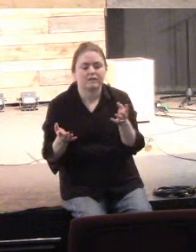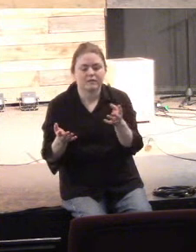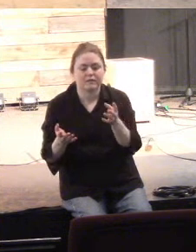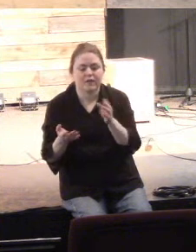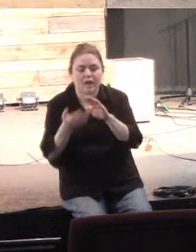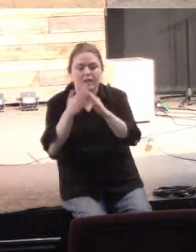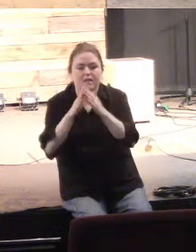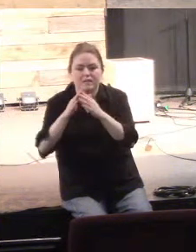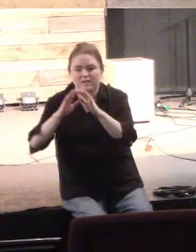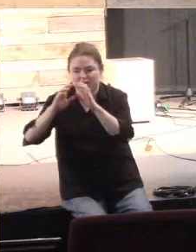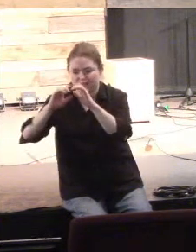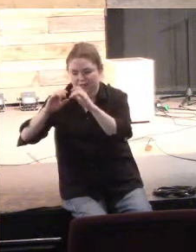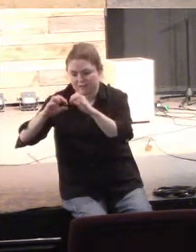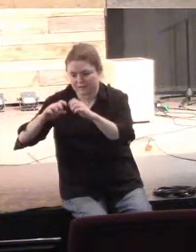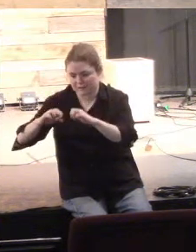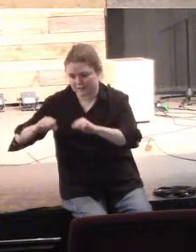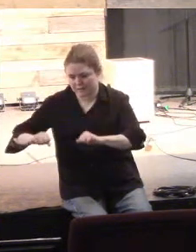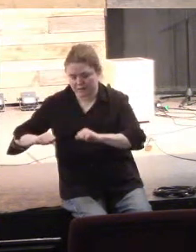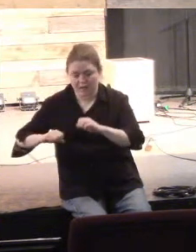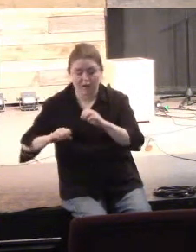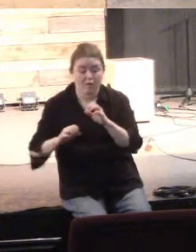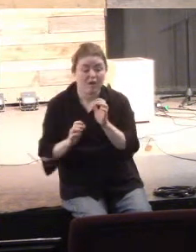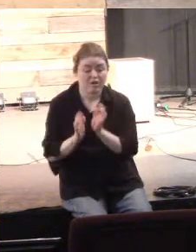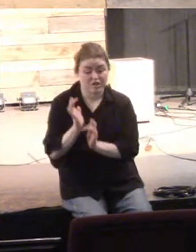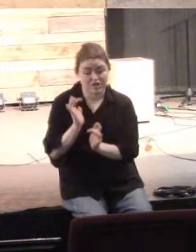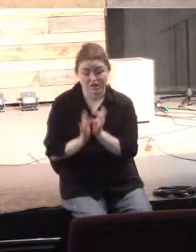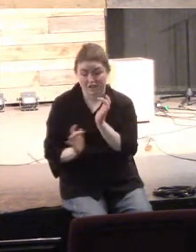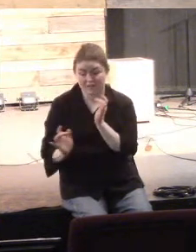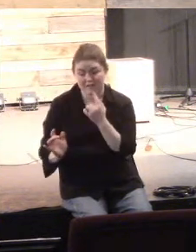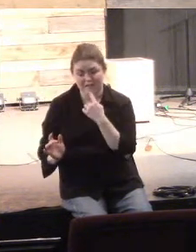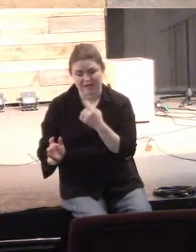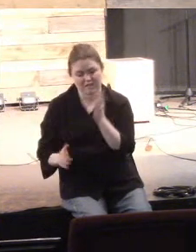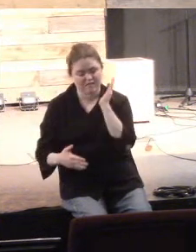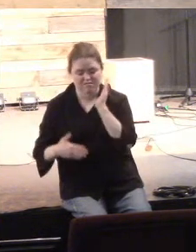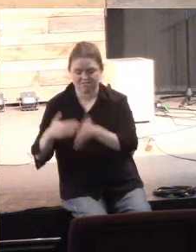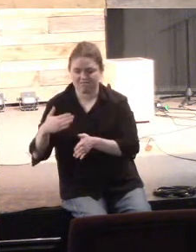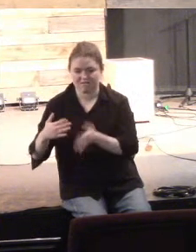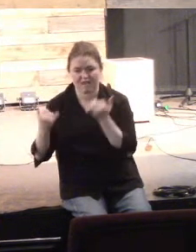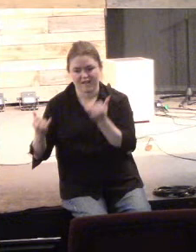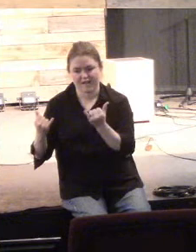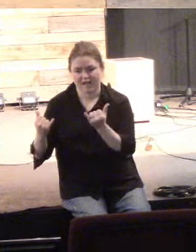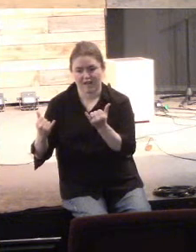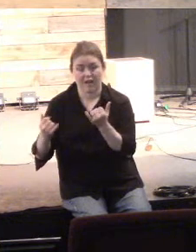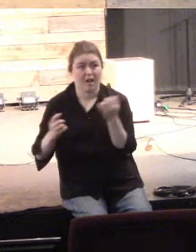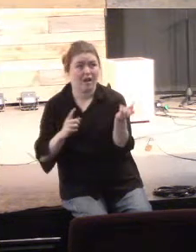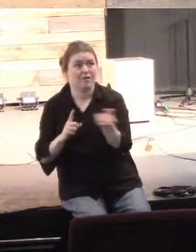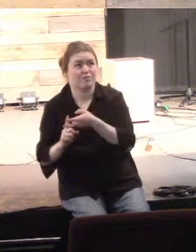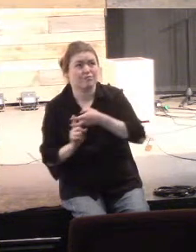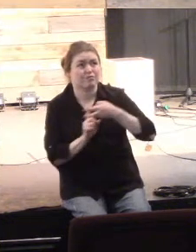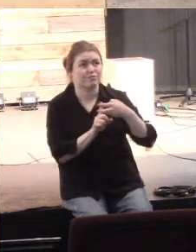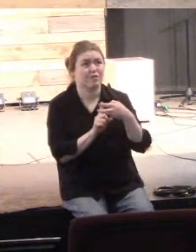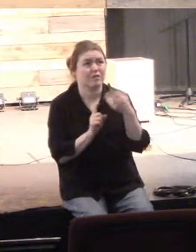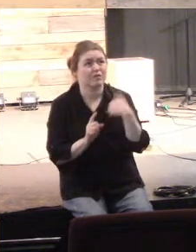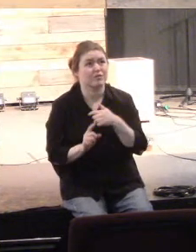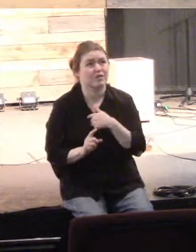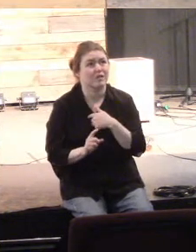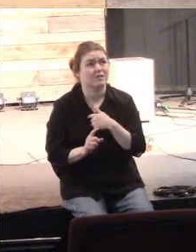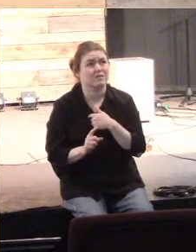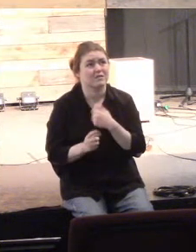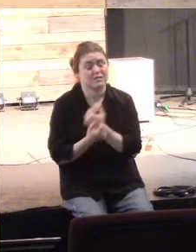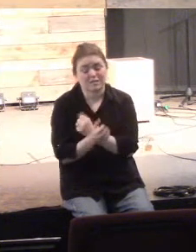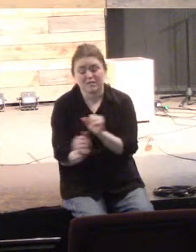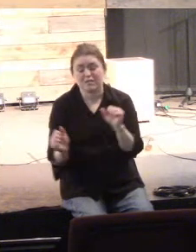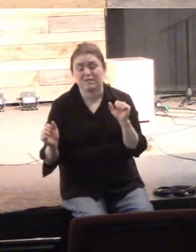that society at that time, to the point where Jesus steps in and says, it's over. And he rescues us. And thank you that we